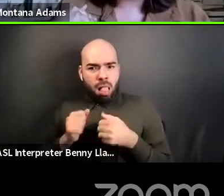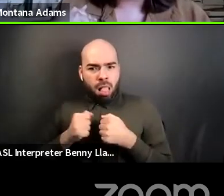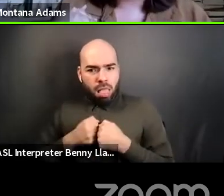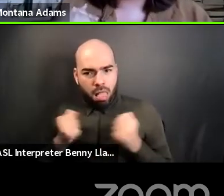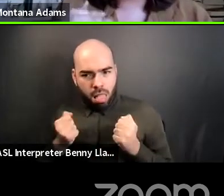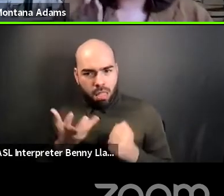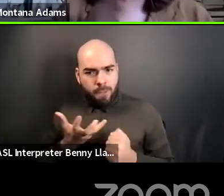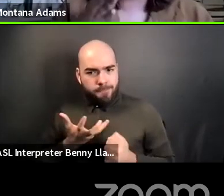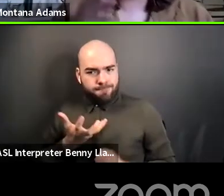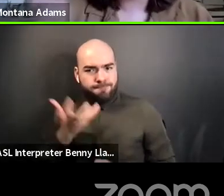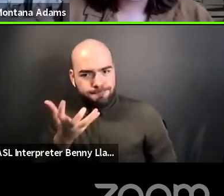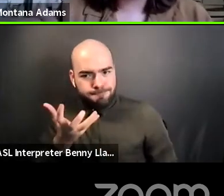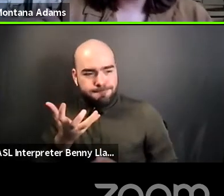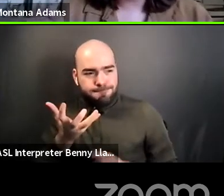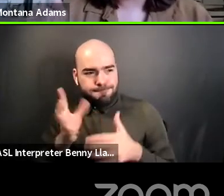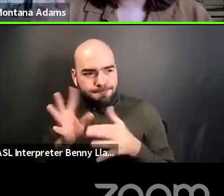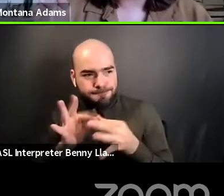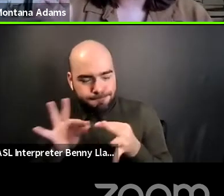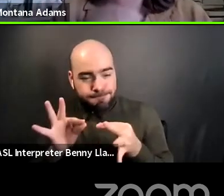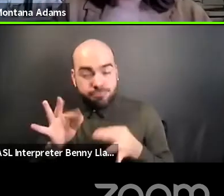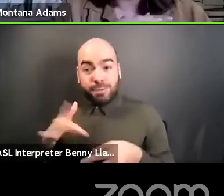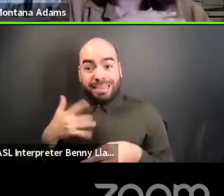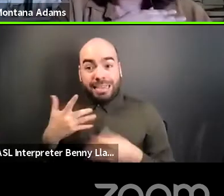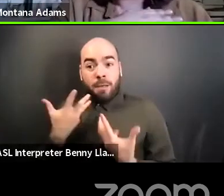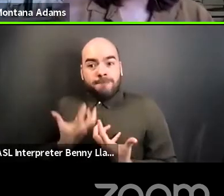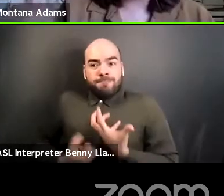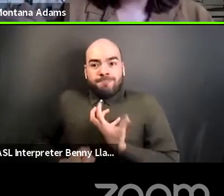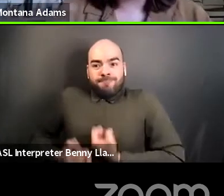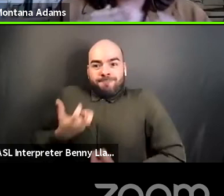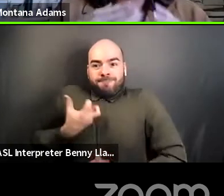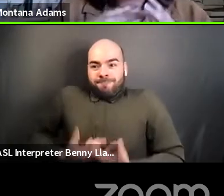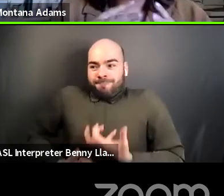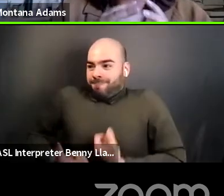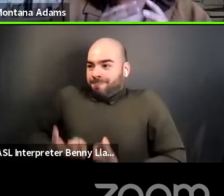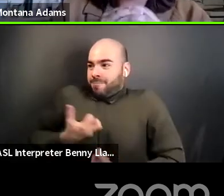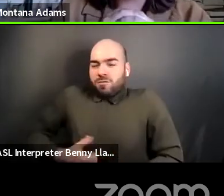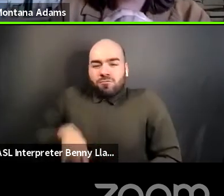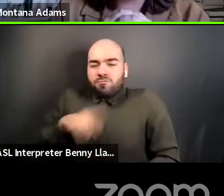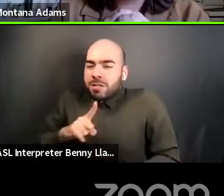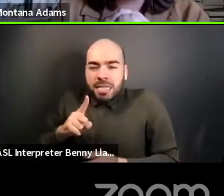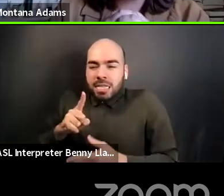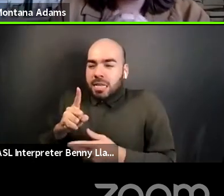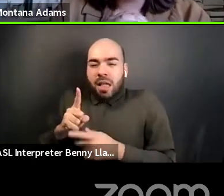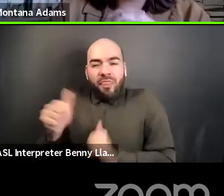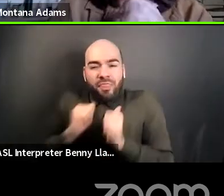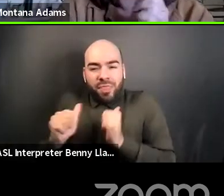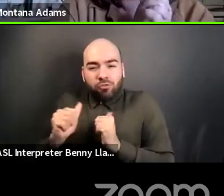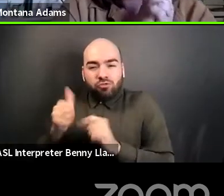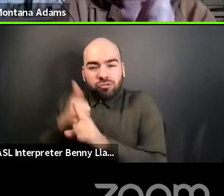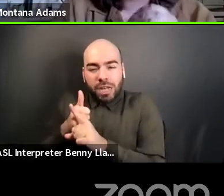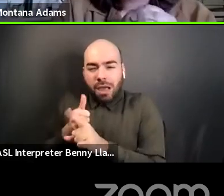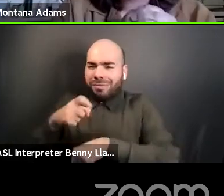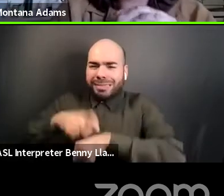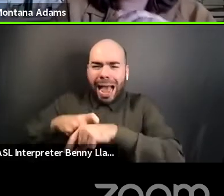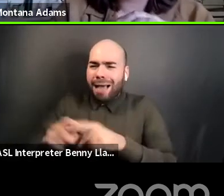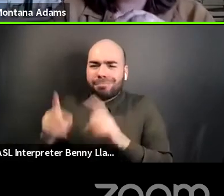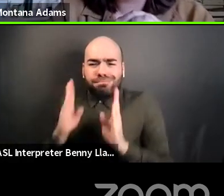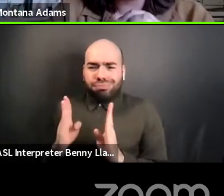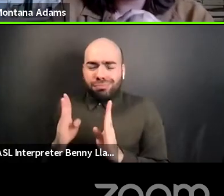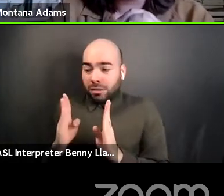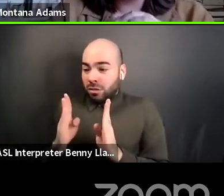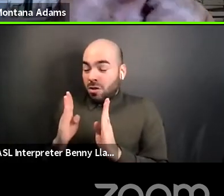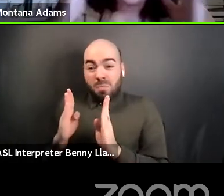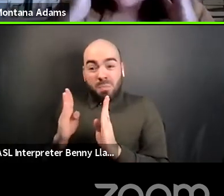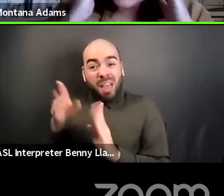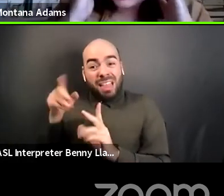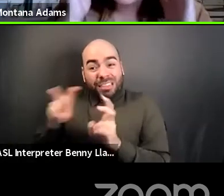because you know that you only have a certain amount of time to say something so big that an audience just wouldn't understand, you know, something so big that we have as Indigenous